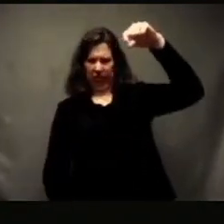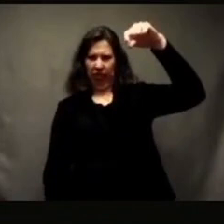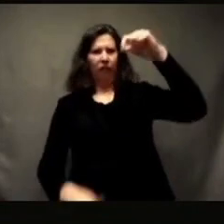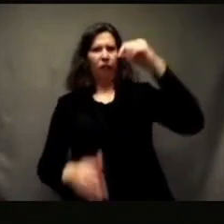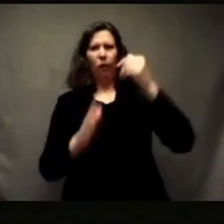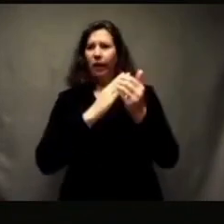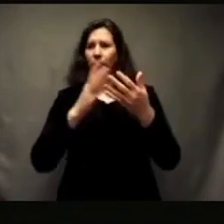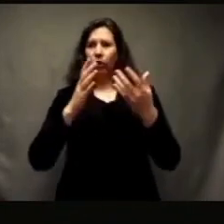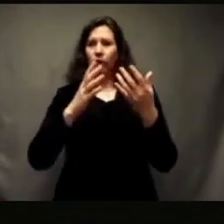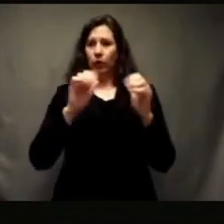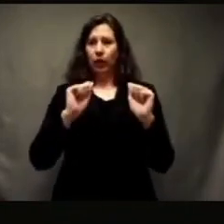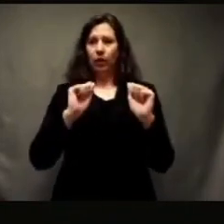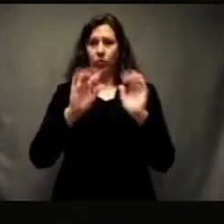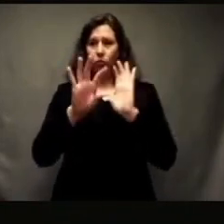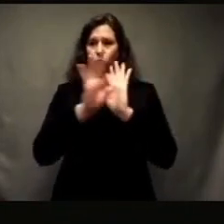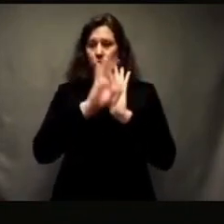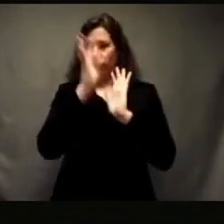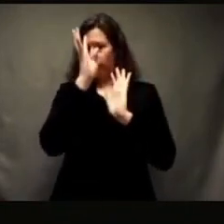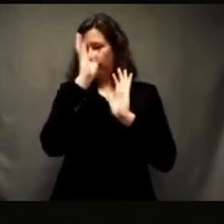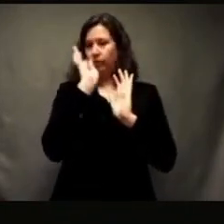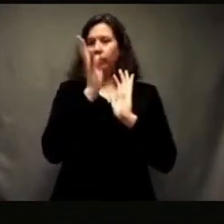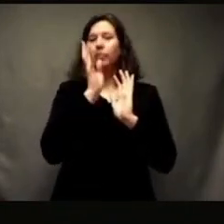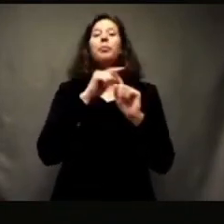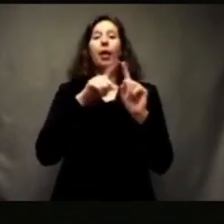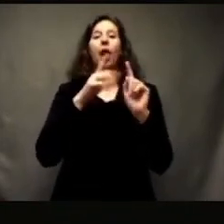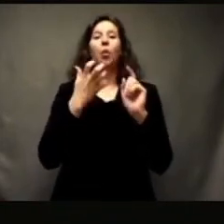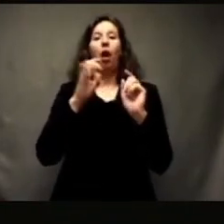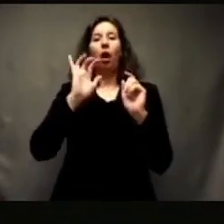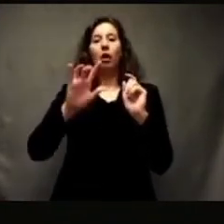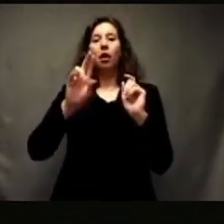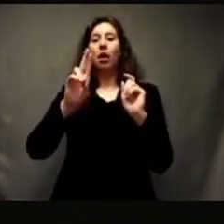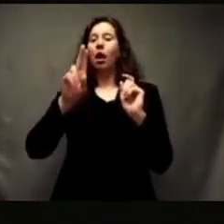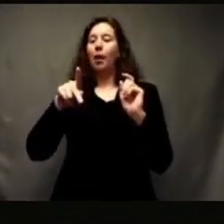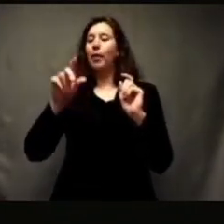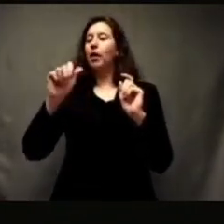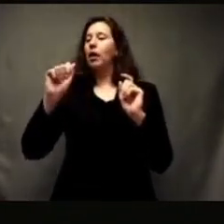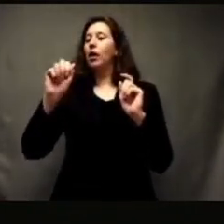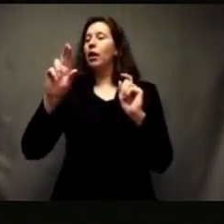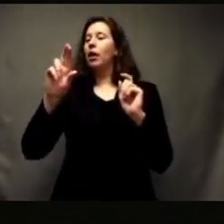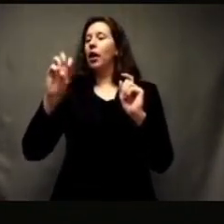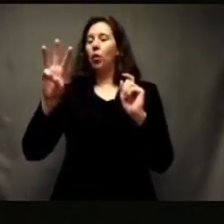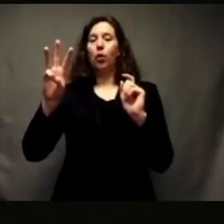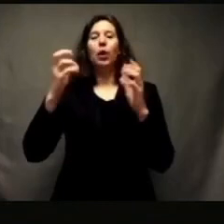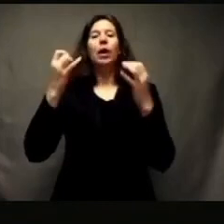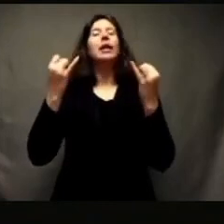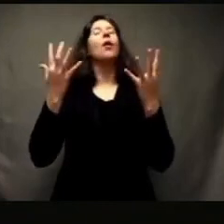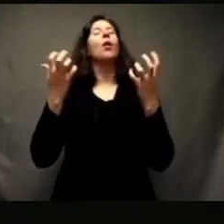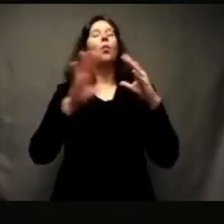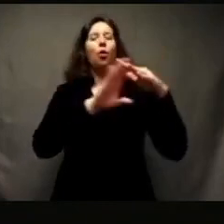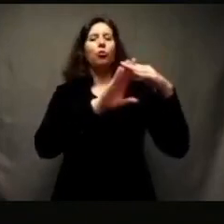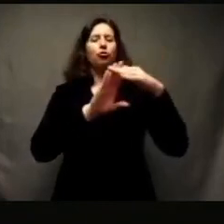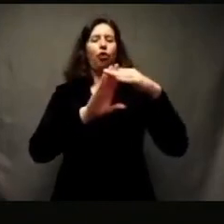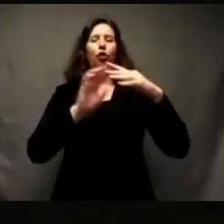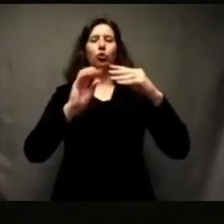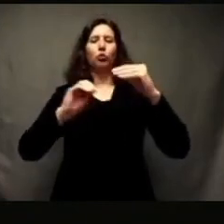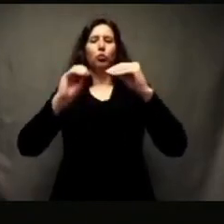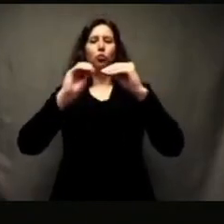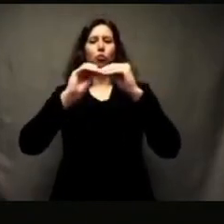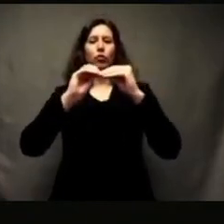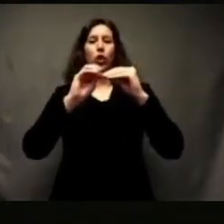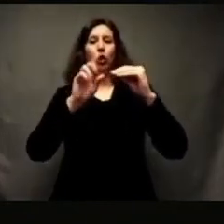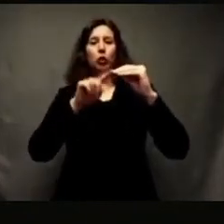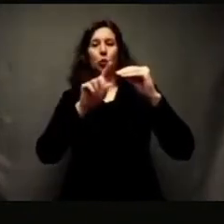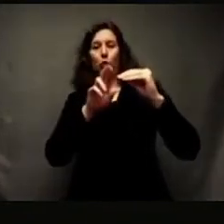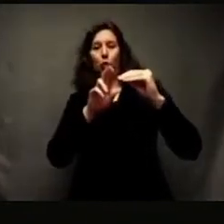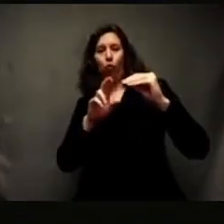option from the list. And so now I want Shark to move to the right